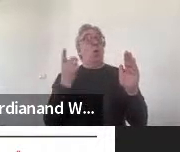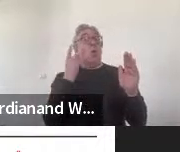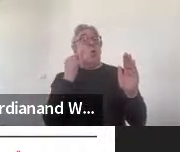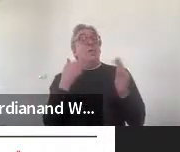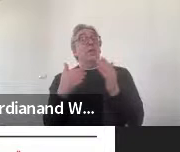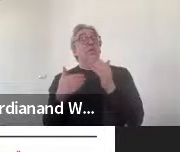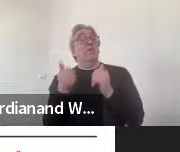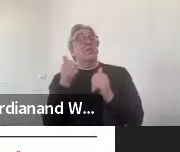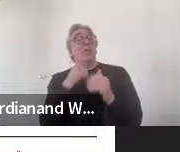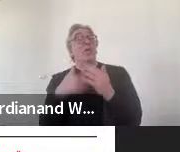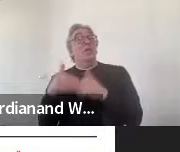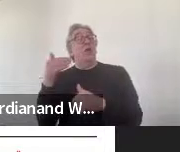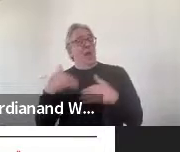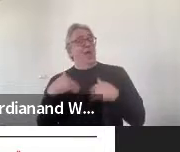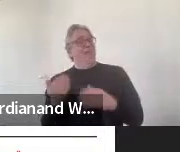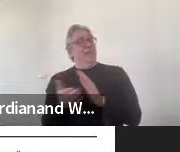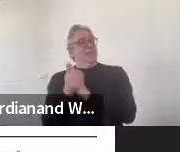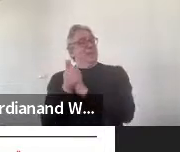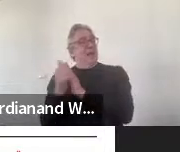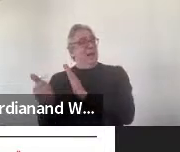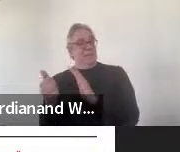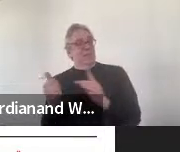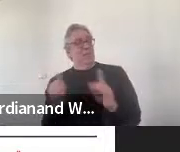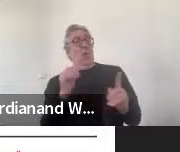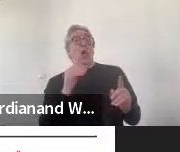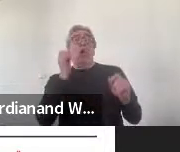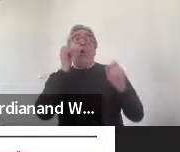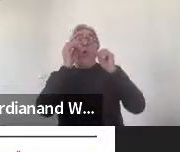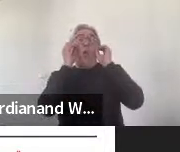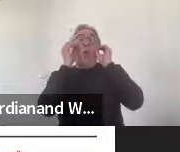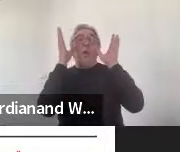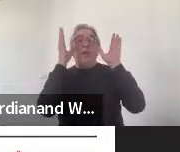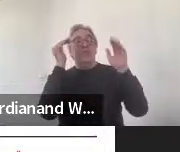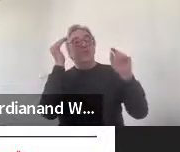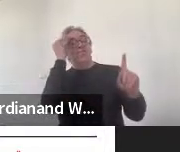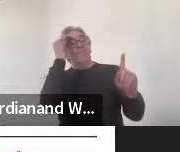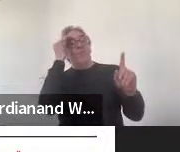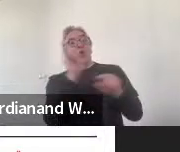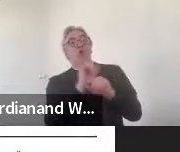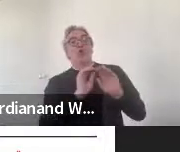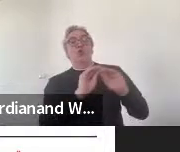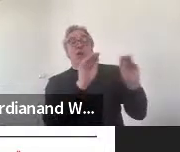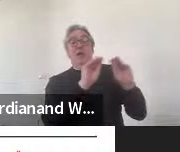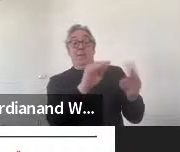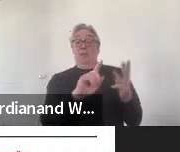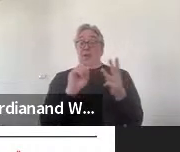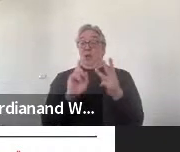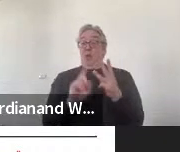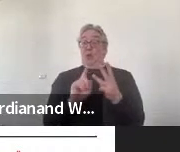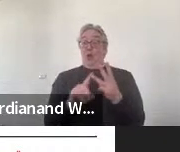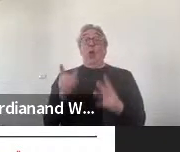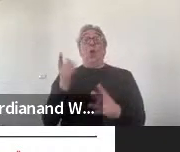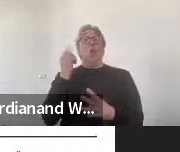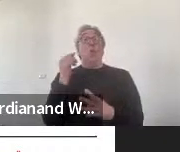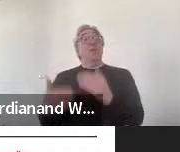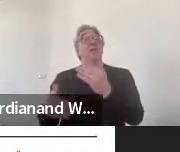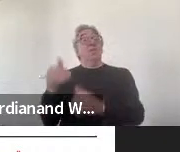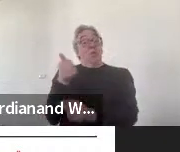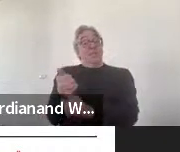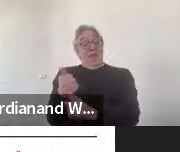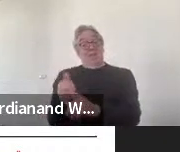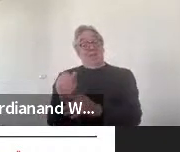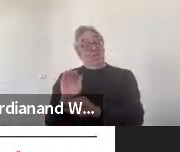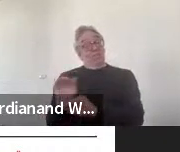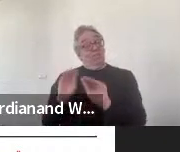disability. The third one, provide accessible, relevant and quality skills training to women with disability. And the fourth